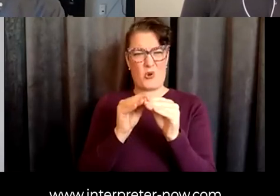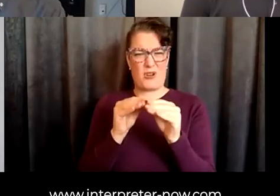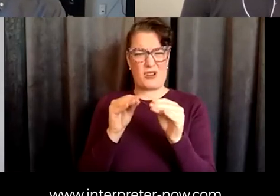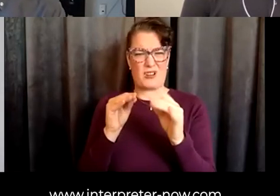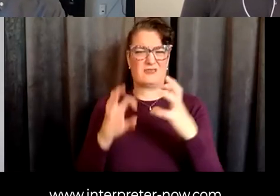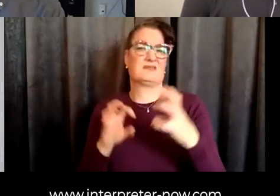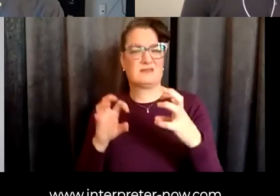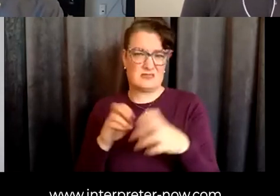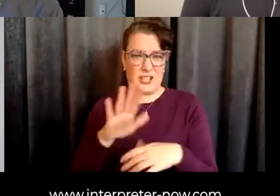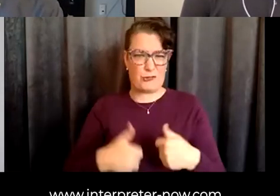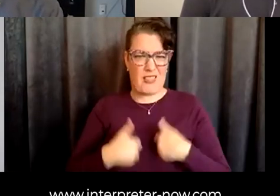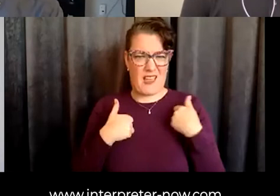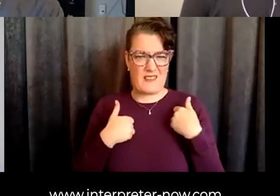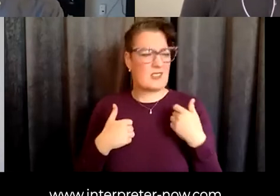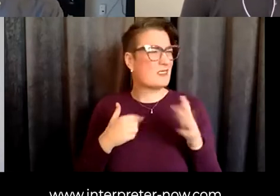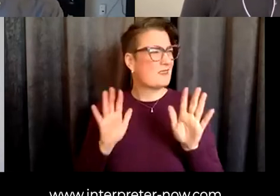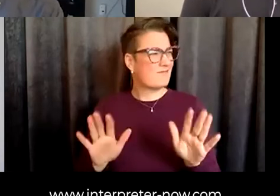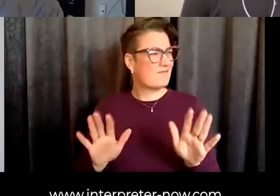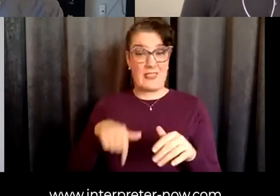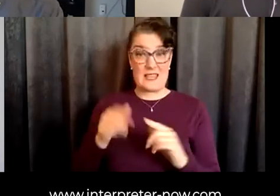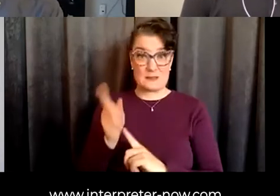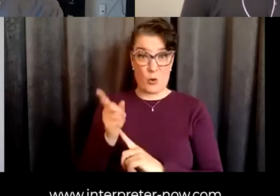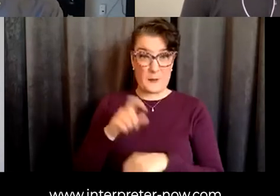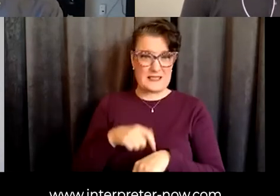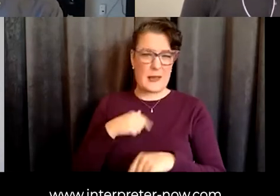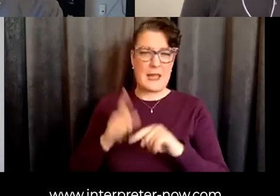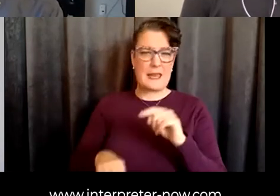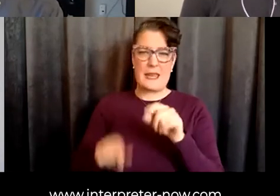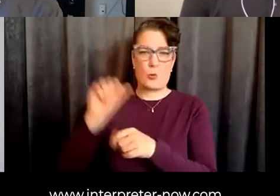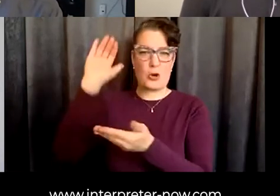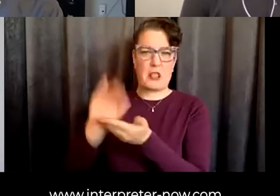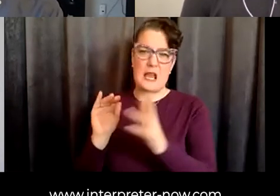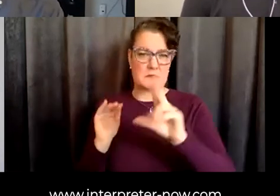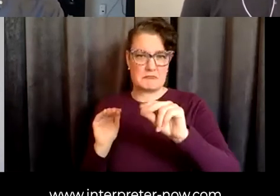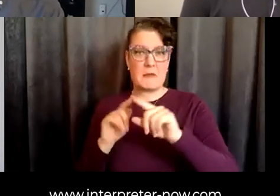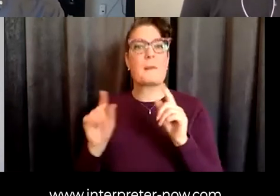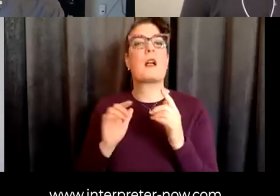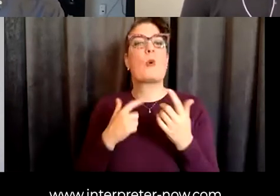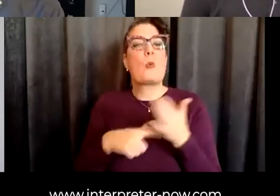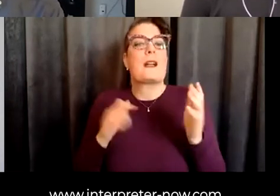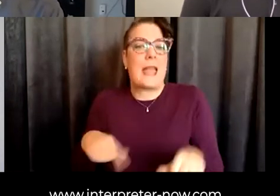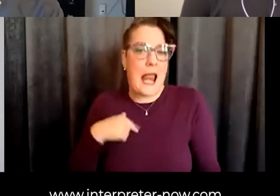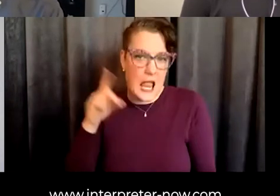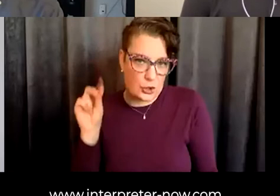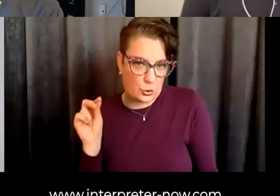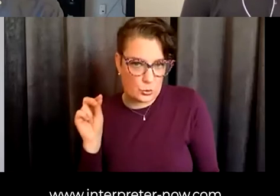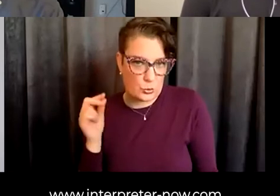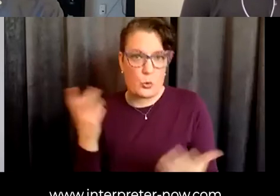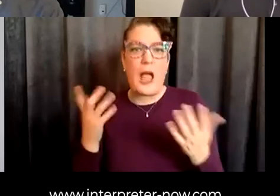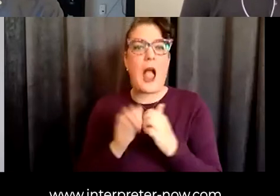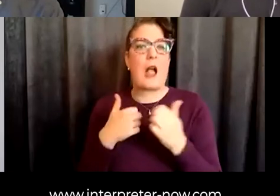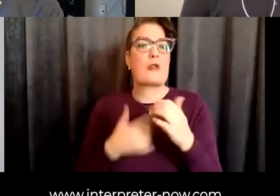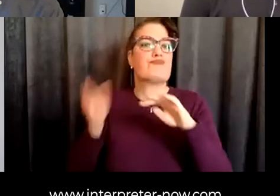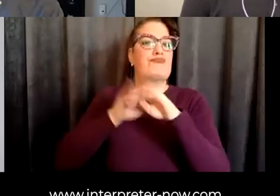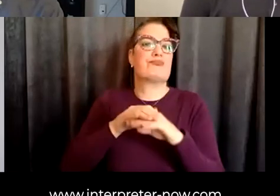this moment in time, I can't work less, but what can I do? How can I build in that resilience? What can I do? So I started meditating